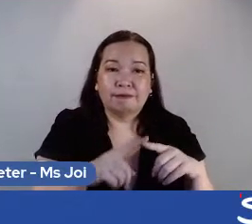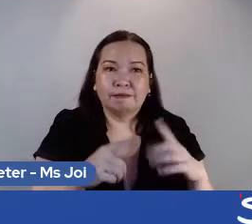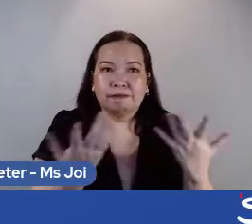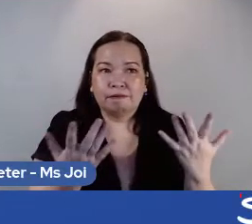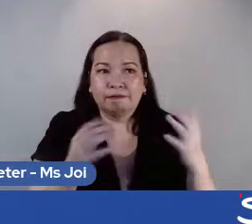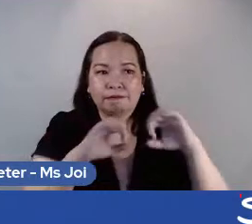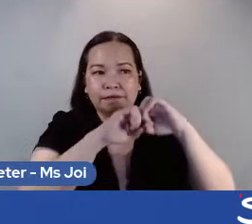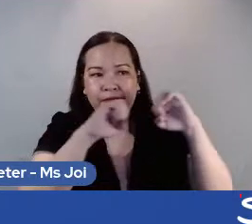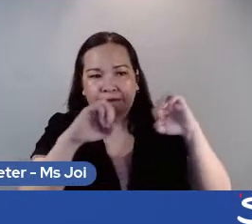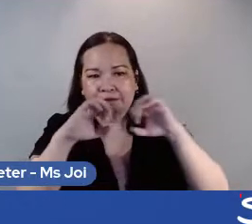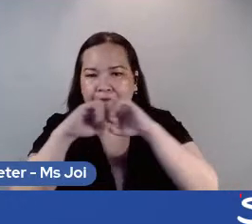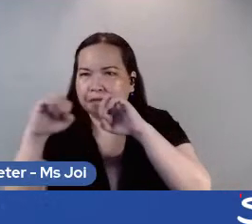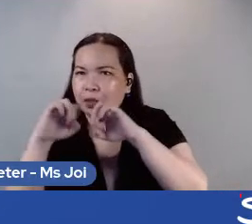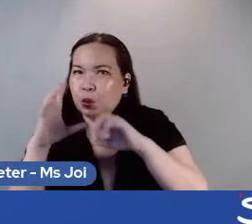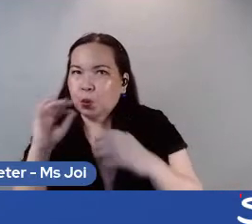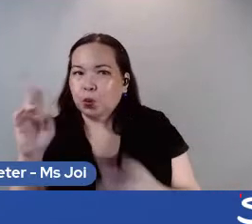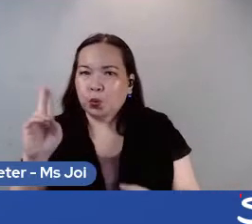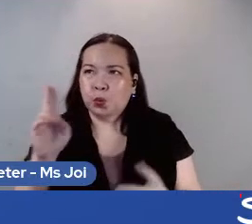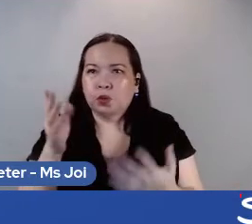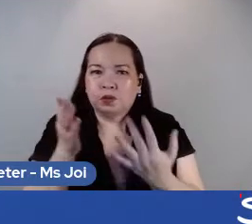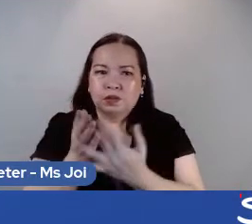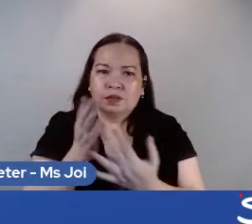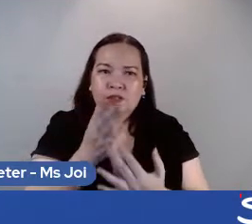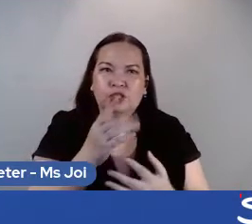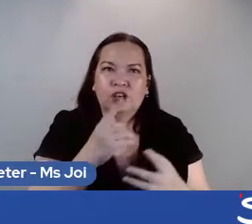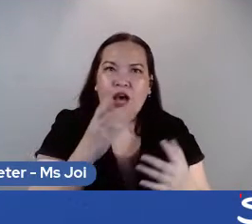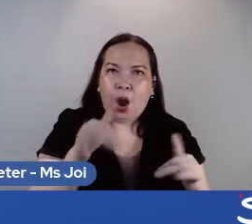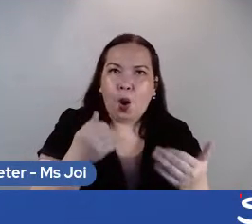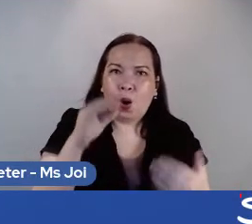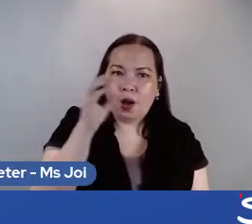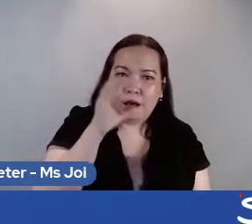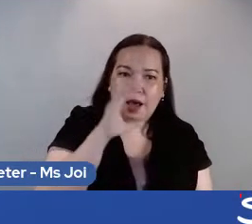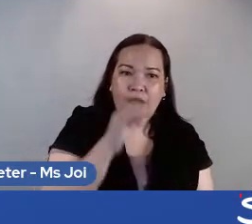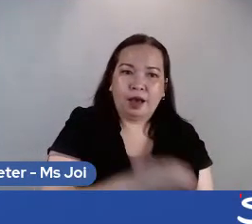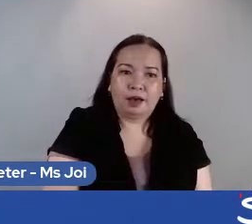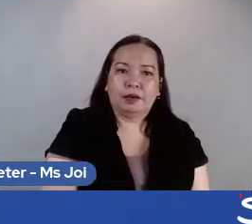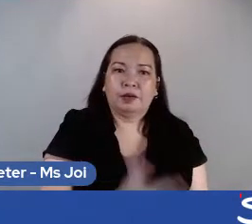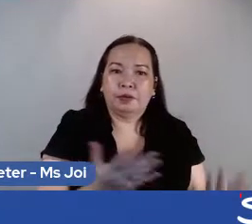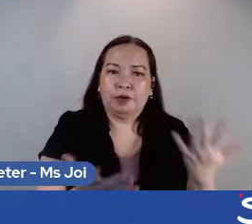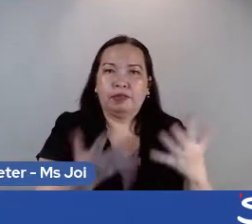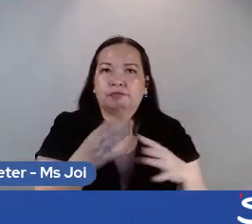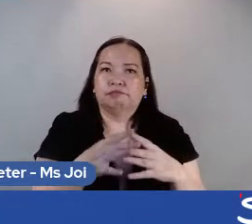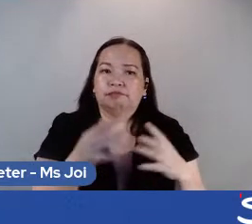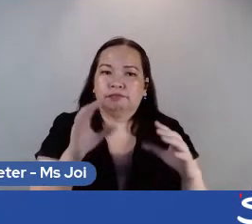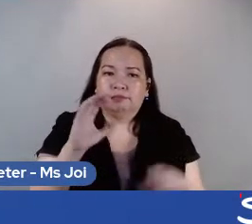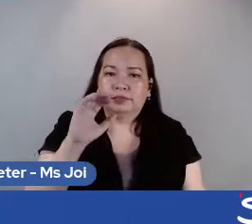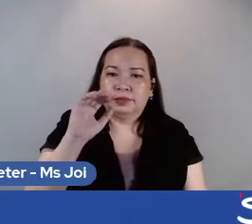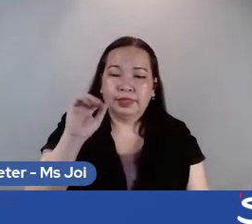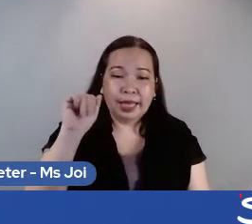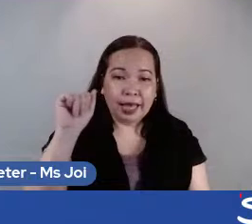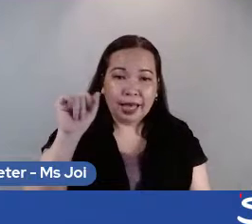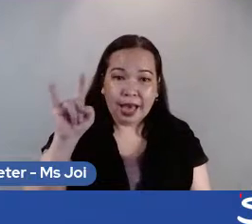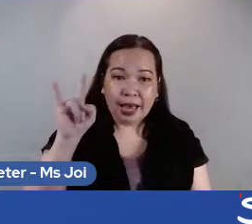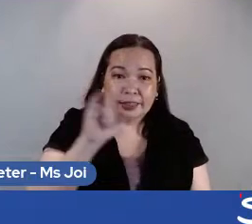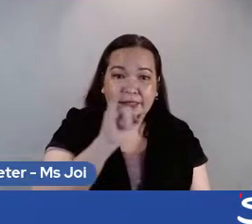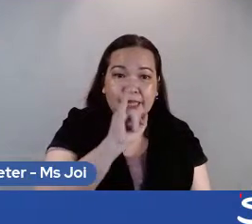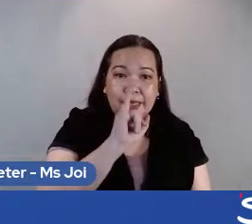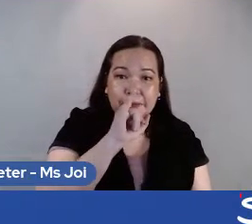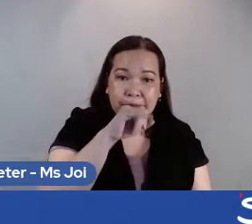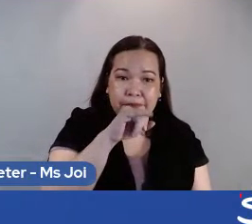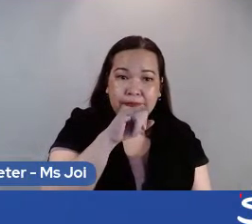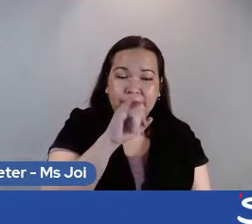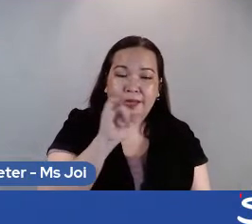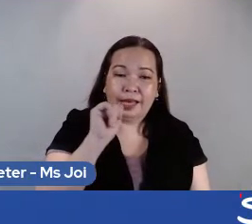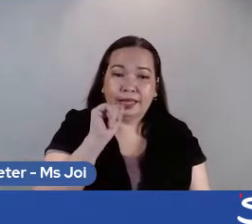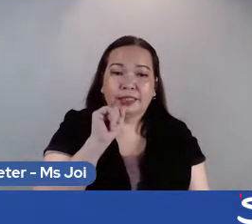for users to kind of search, right? So whether or not it's getting to the ads library website itself and searching the database, or trying to tap into